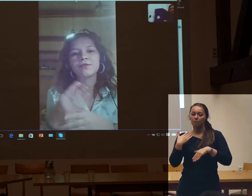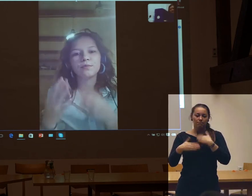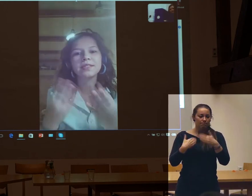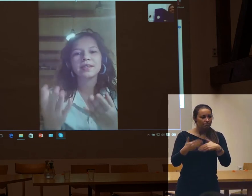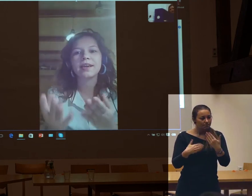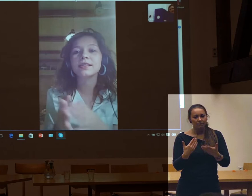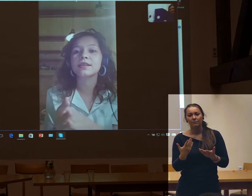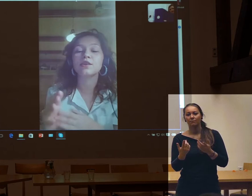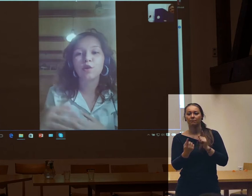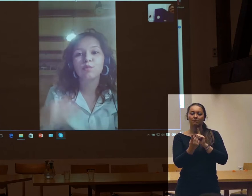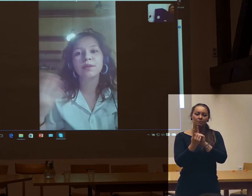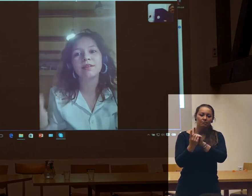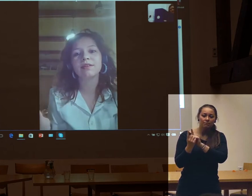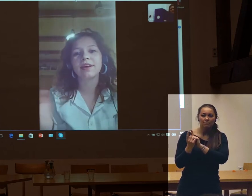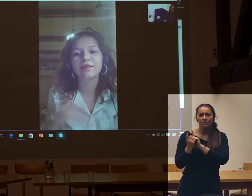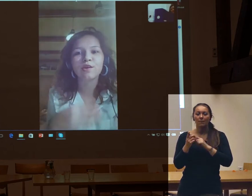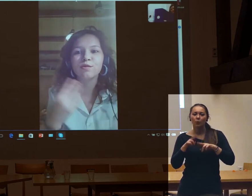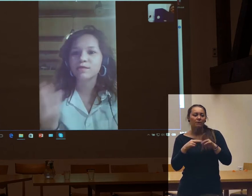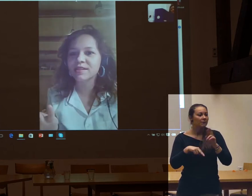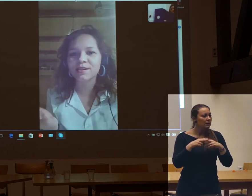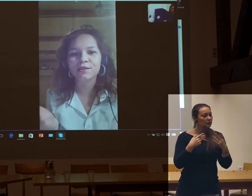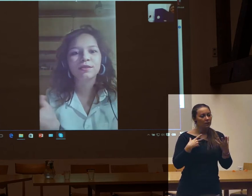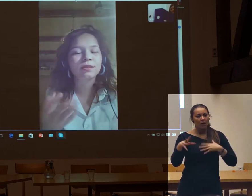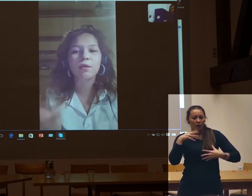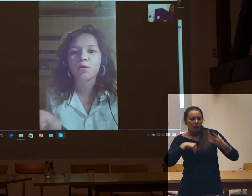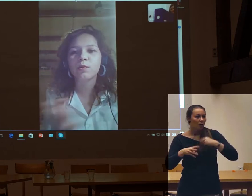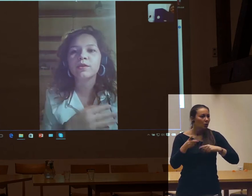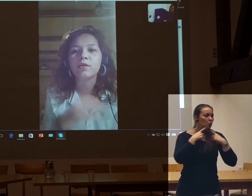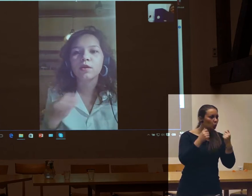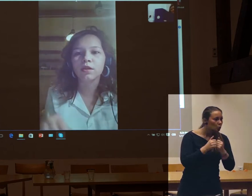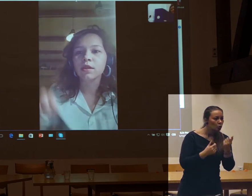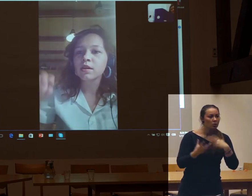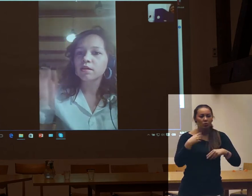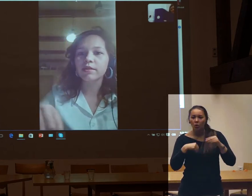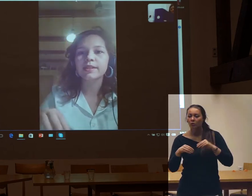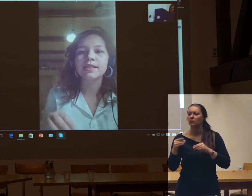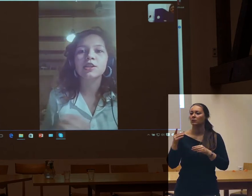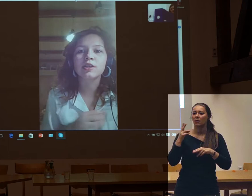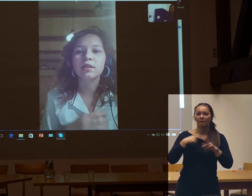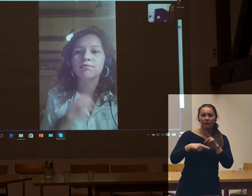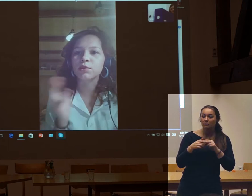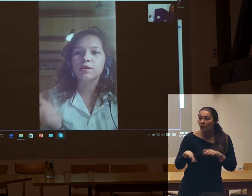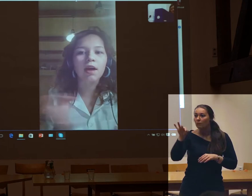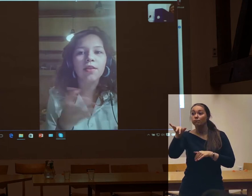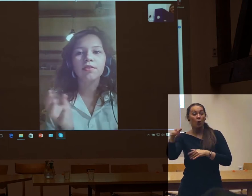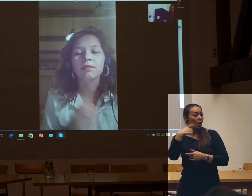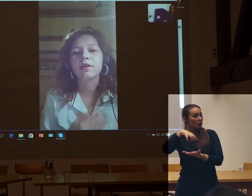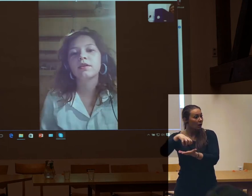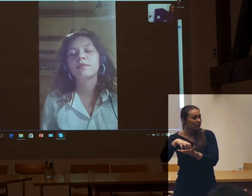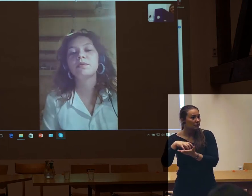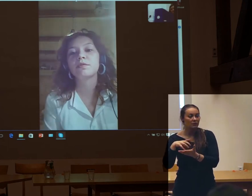few experiments, few mistakes, go bigger and go start to work with a local organization with the